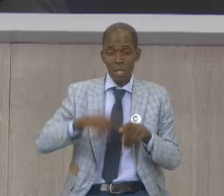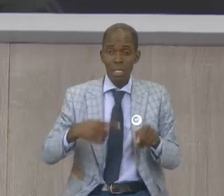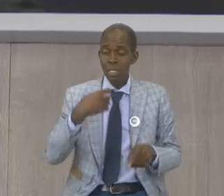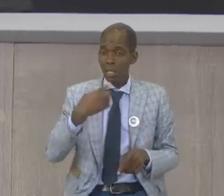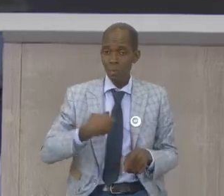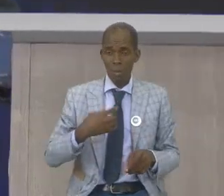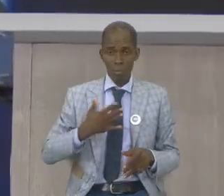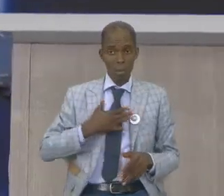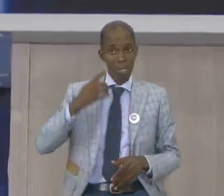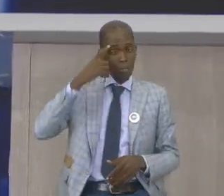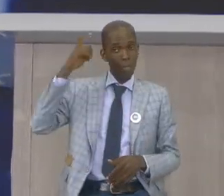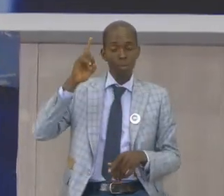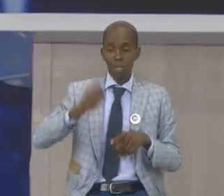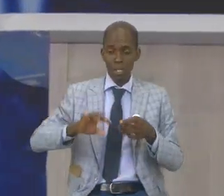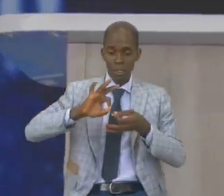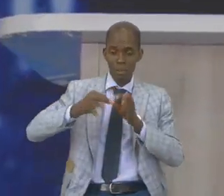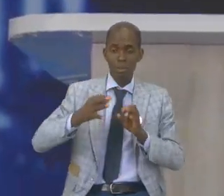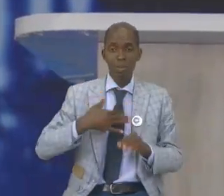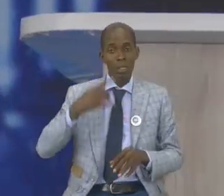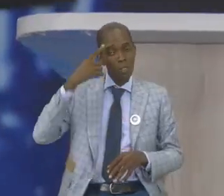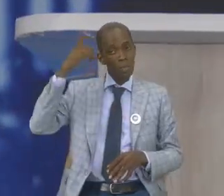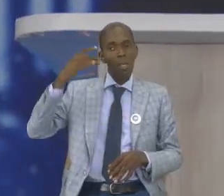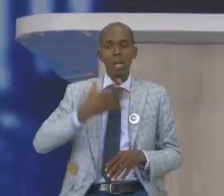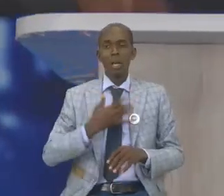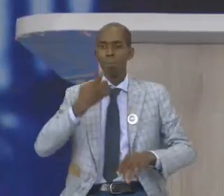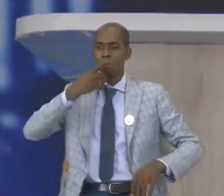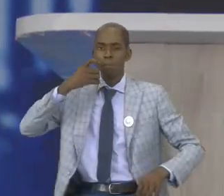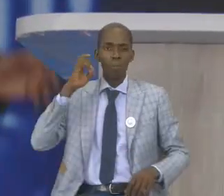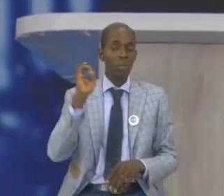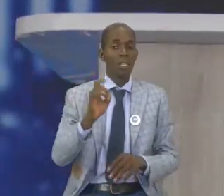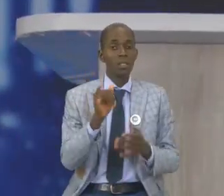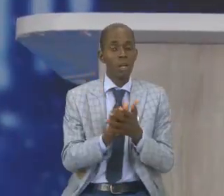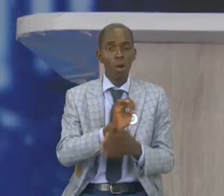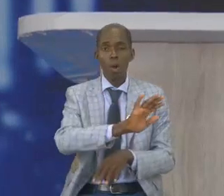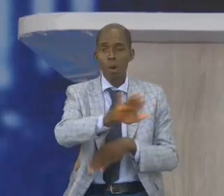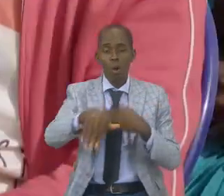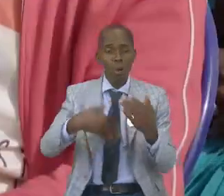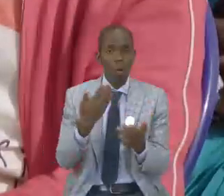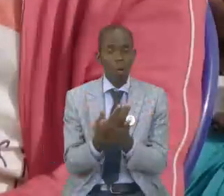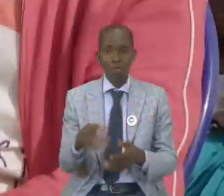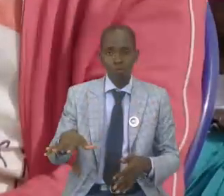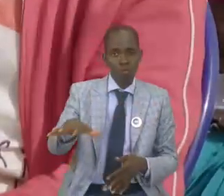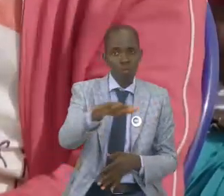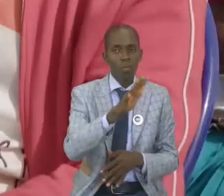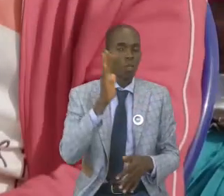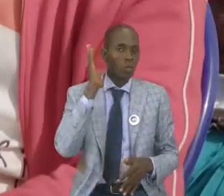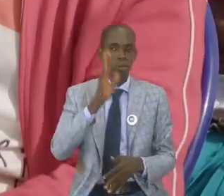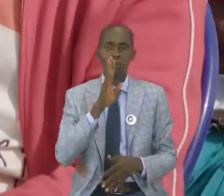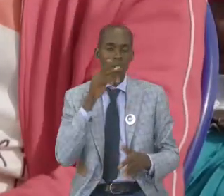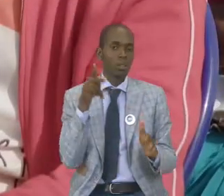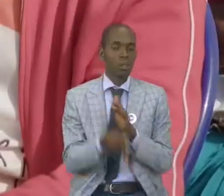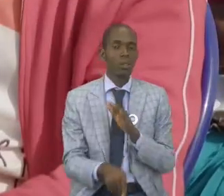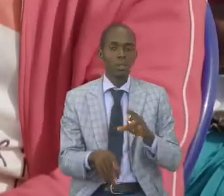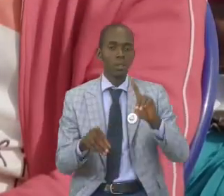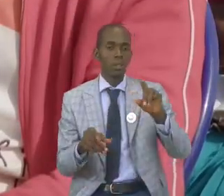my dream. And he gave a decree that every one of them should be killed. Daniel, Shadrach, Meshach,